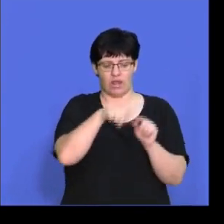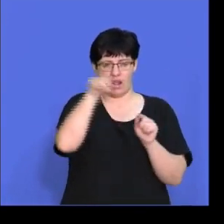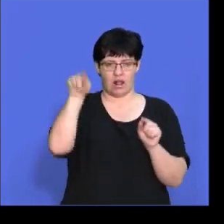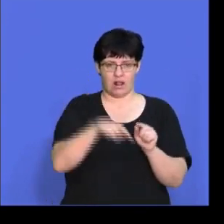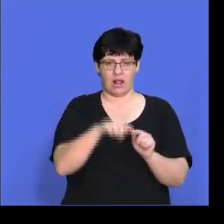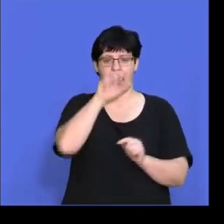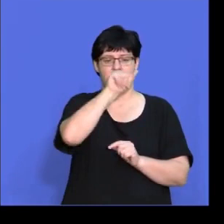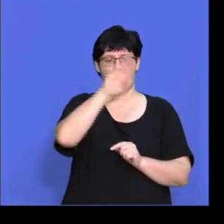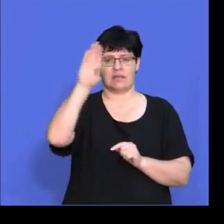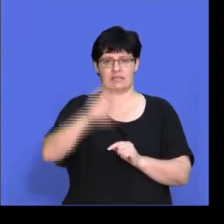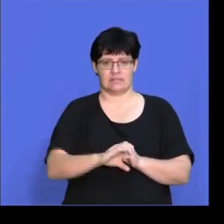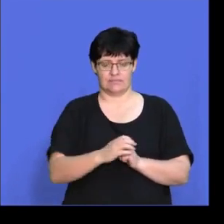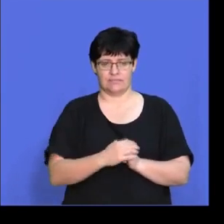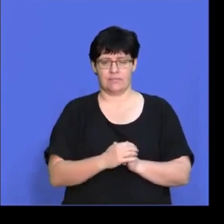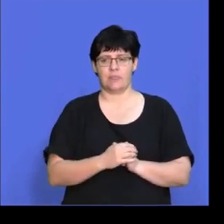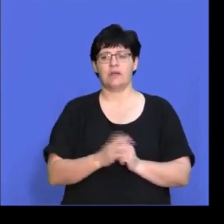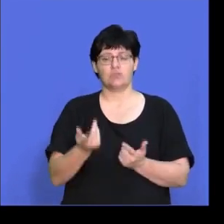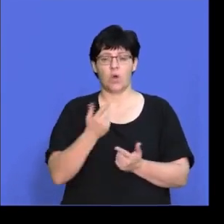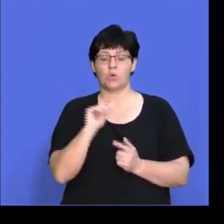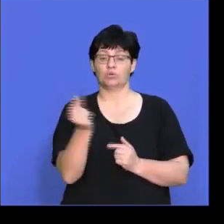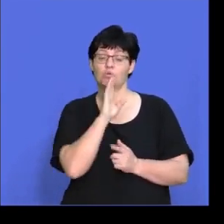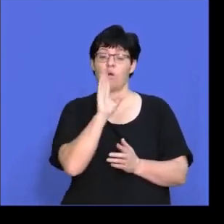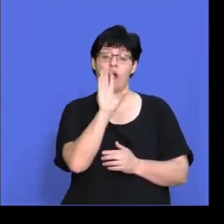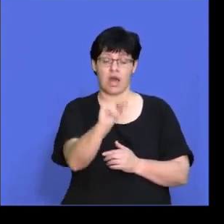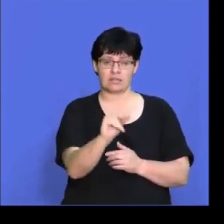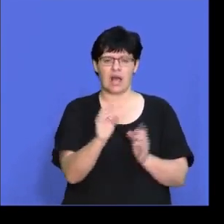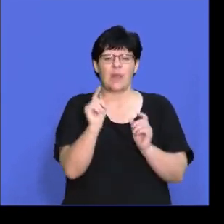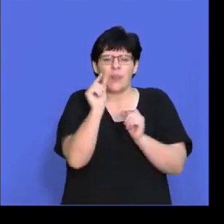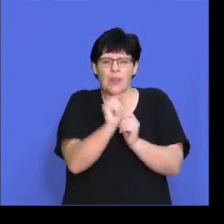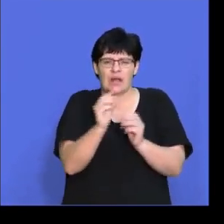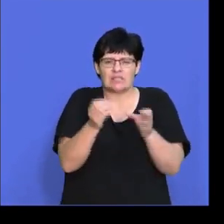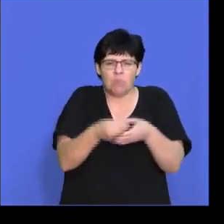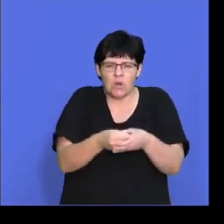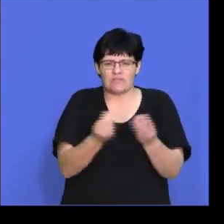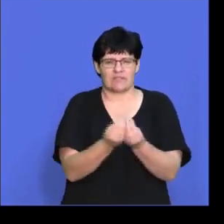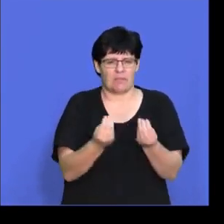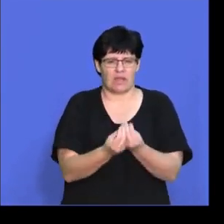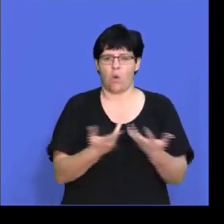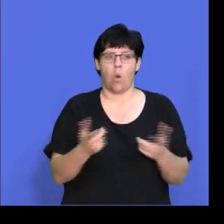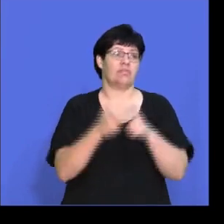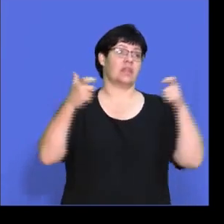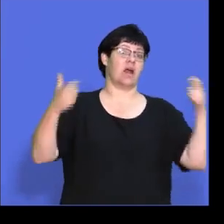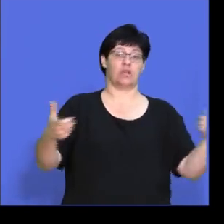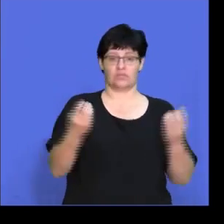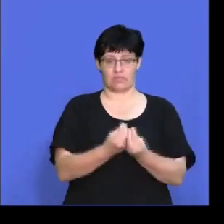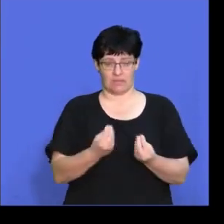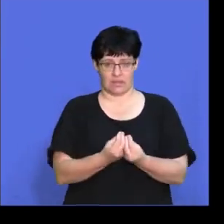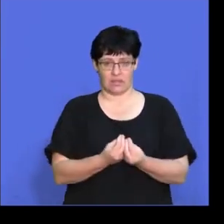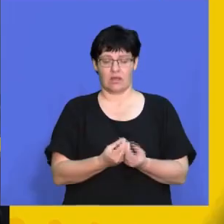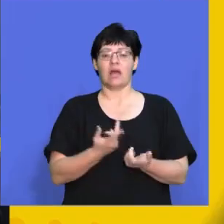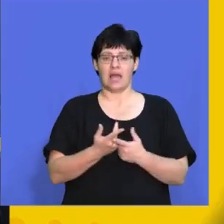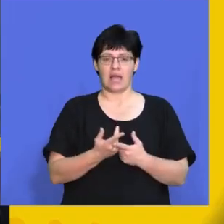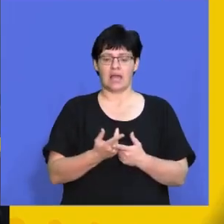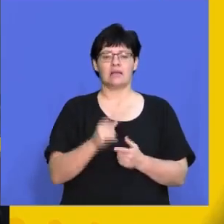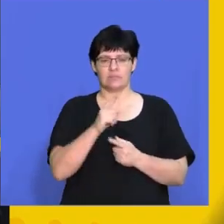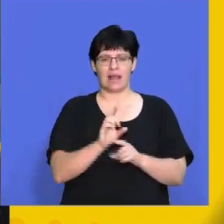triangle ABC. Okay, so as soon as you're asked for the smallest of something or the largest of something, this is